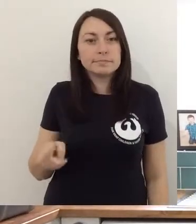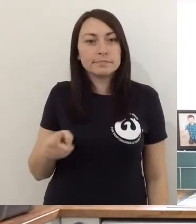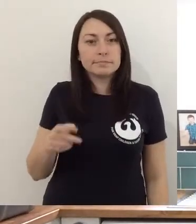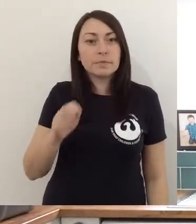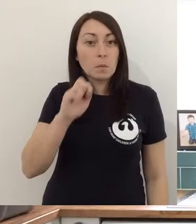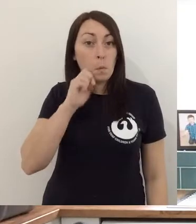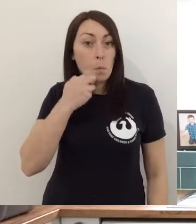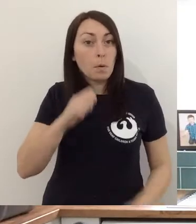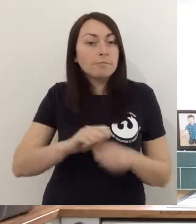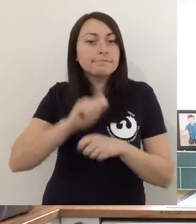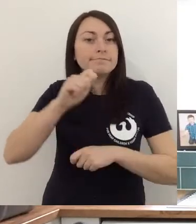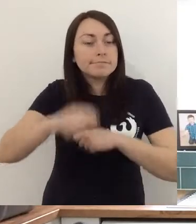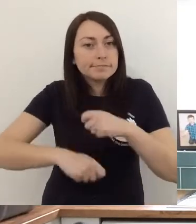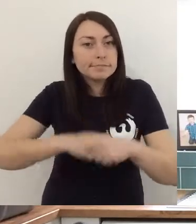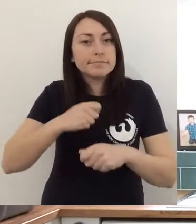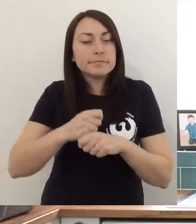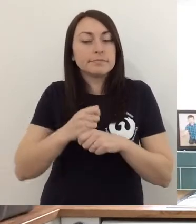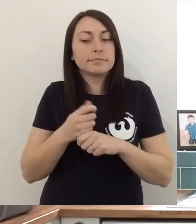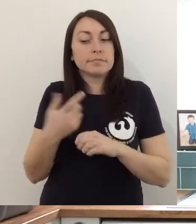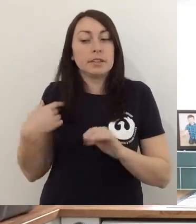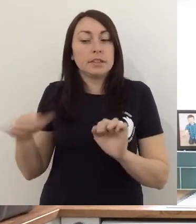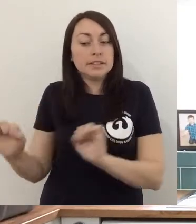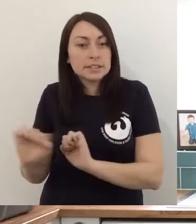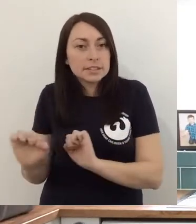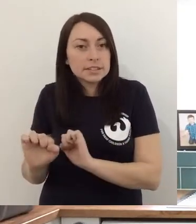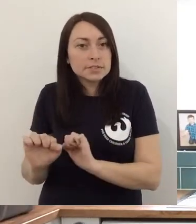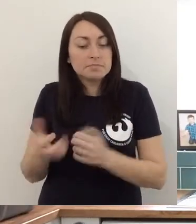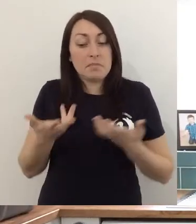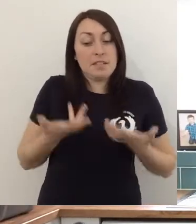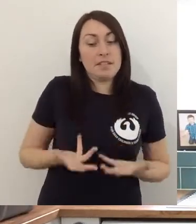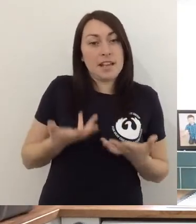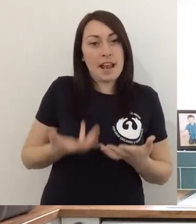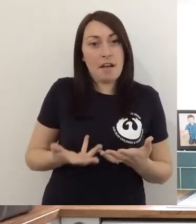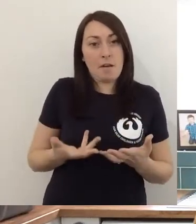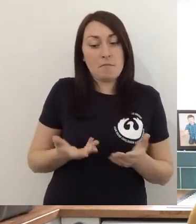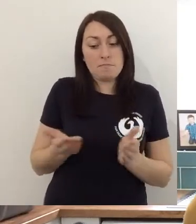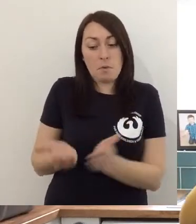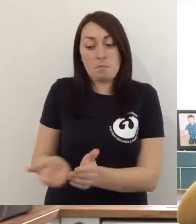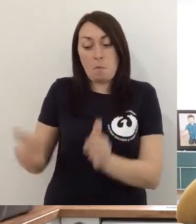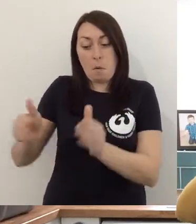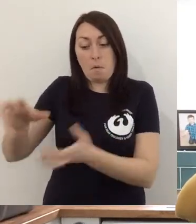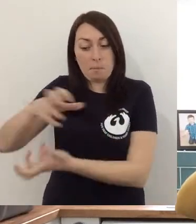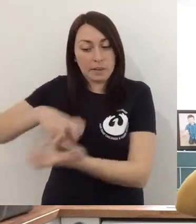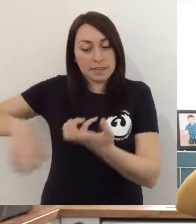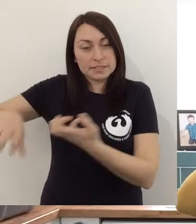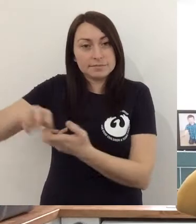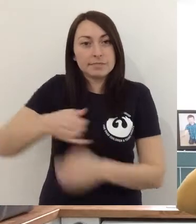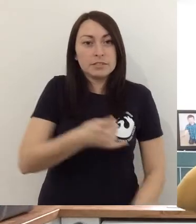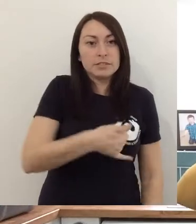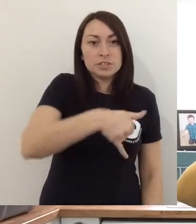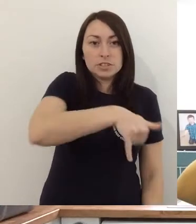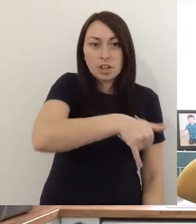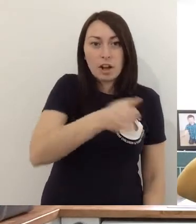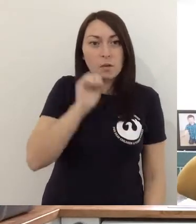start to heat that up. While that's warming, what I'm going to do is pour my mix back into this jug.